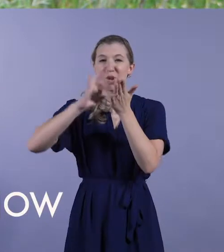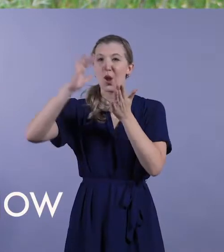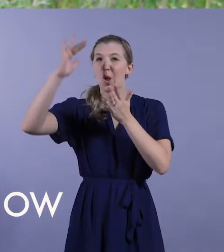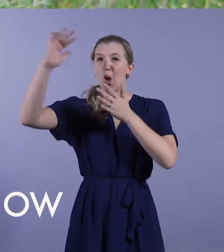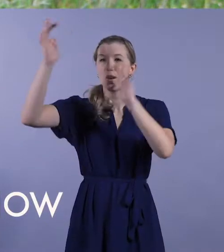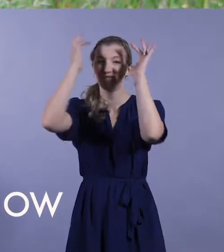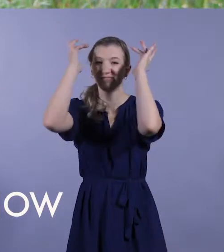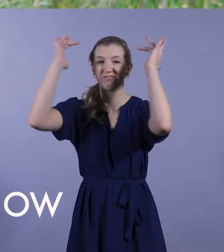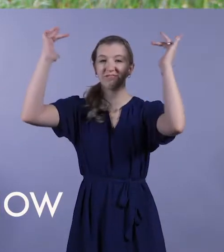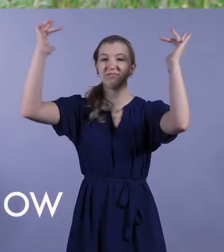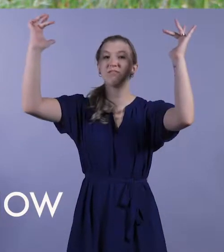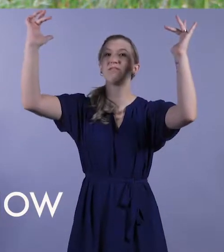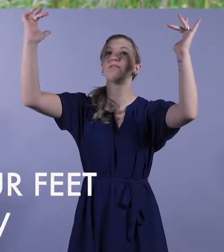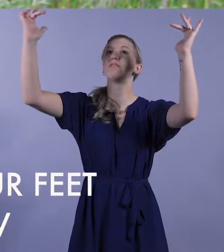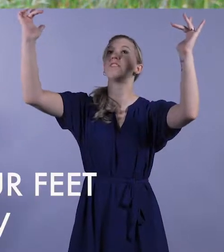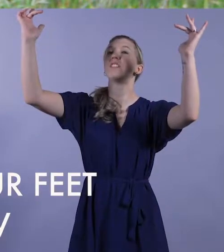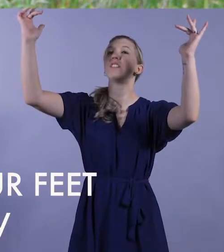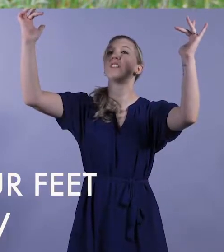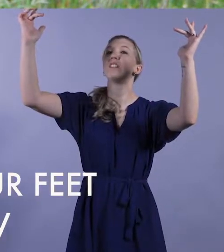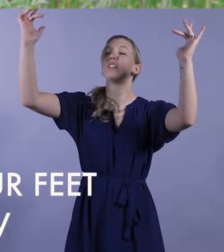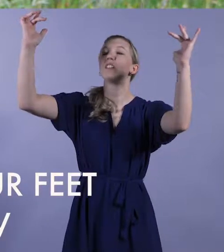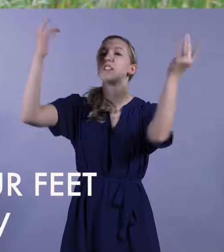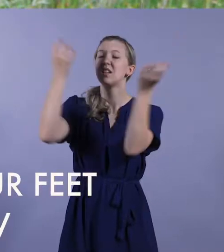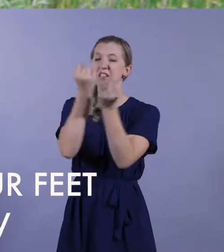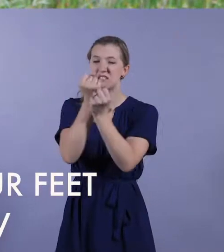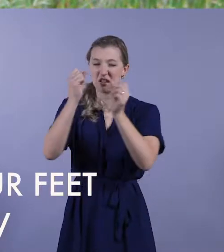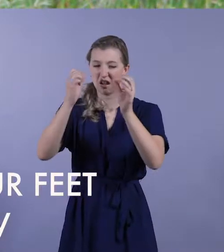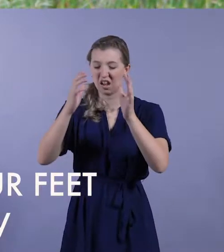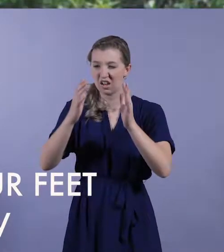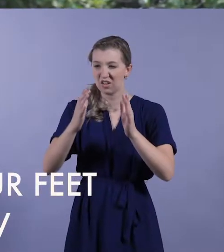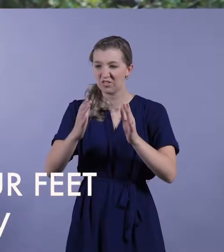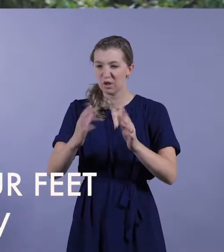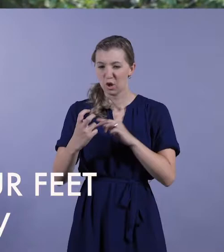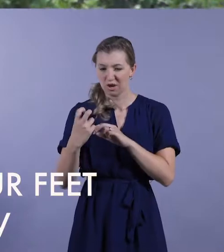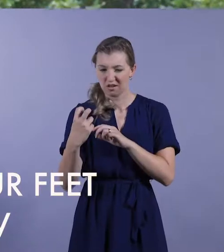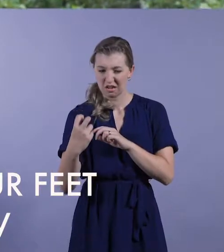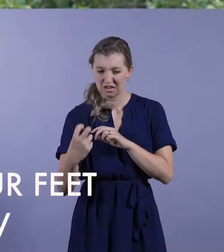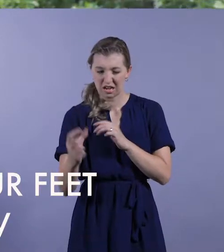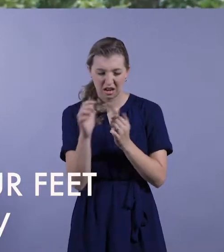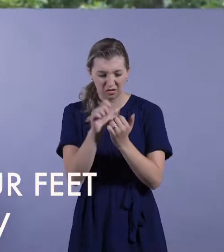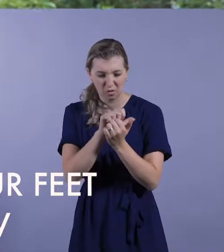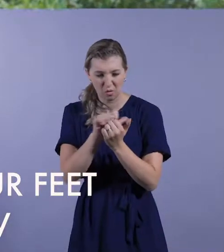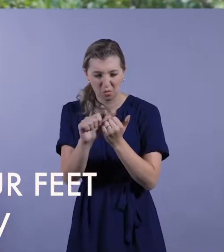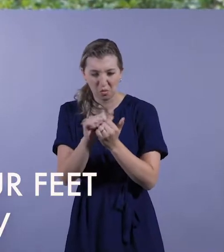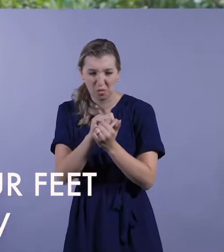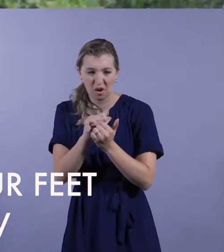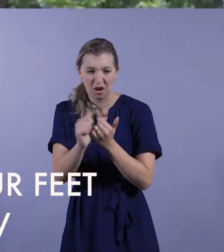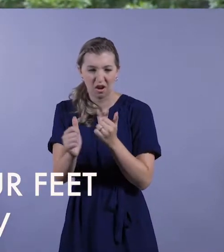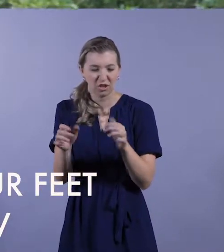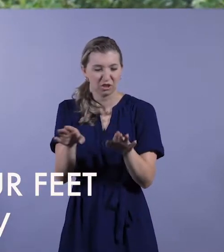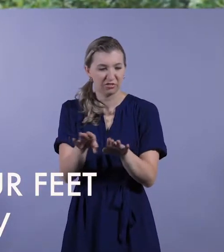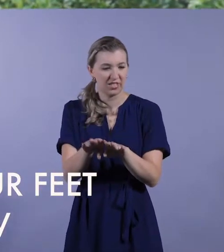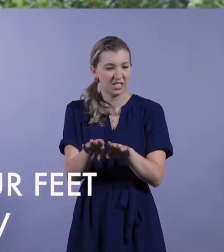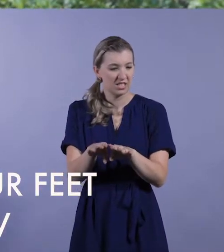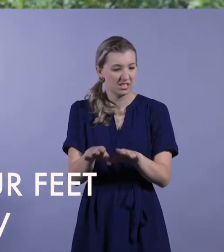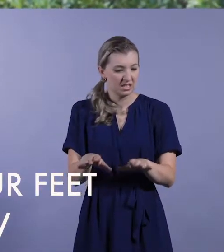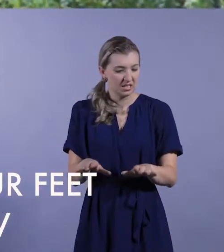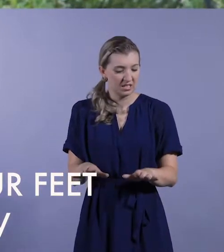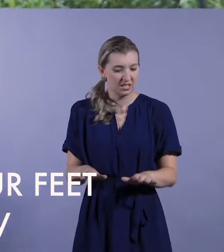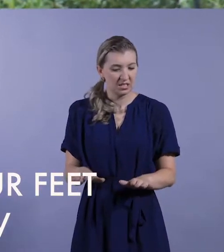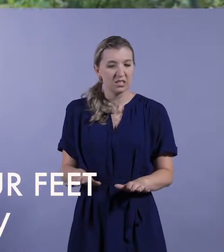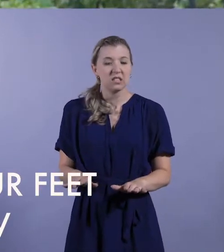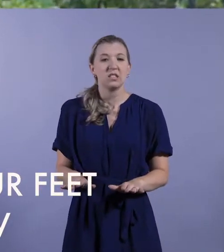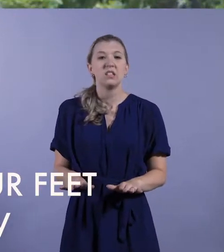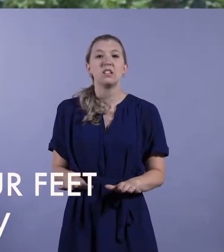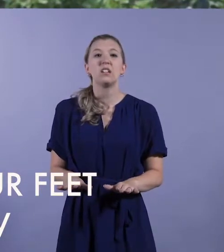glory now. The Savior knelt to wash our